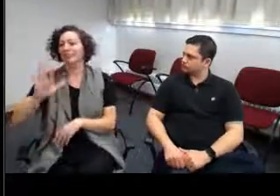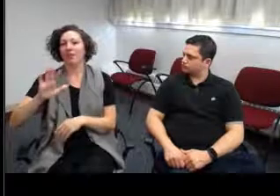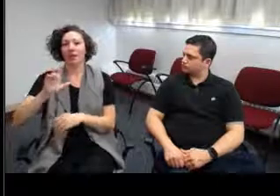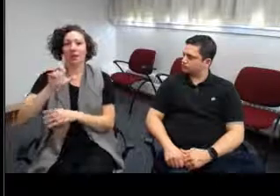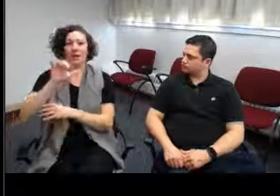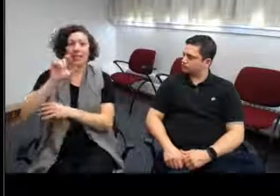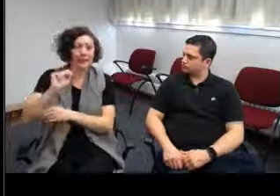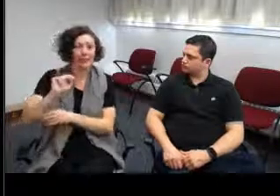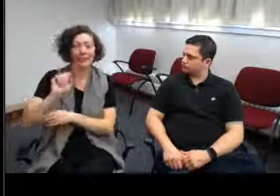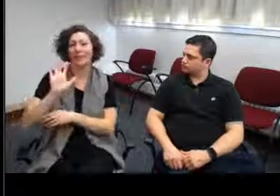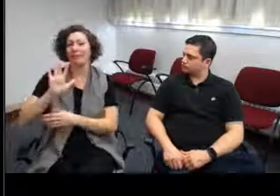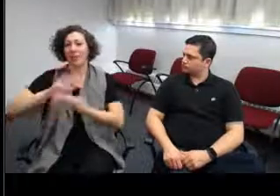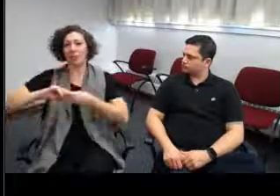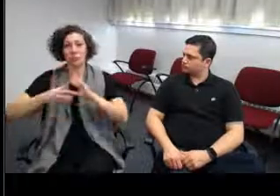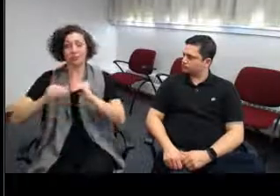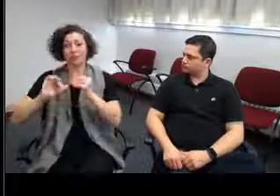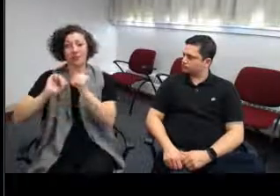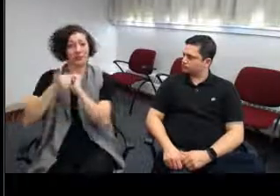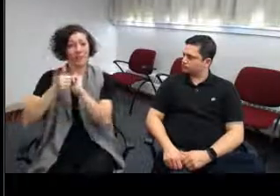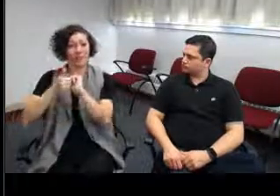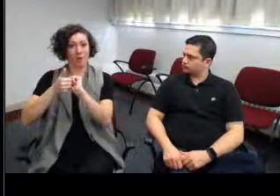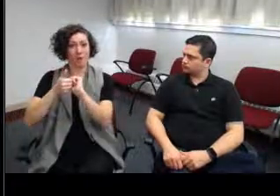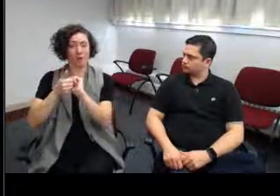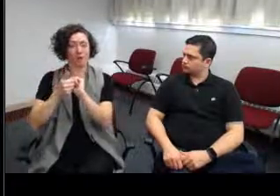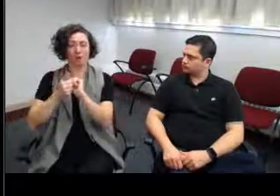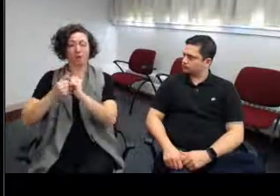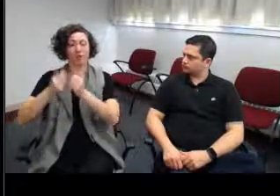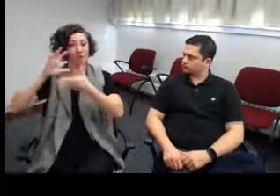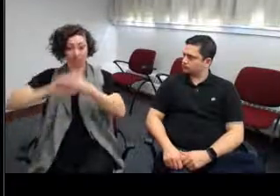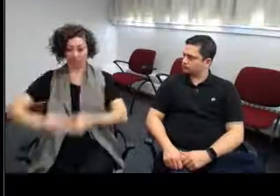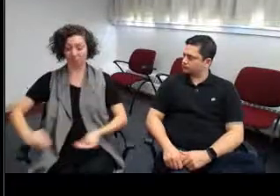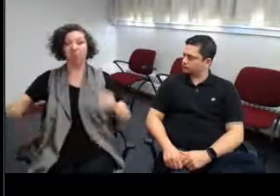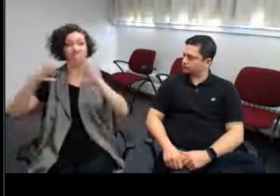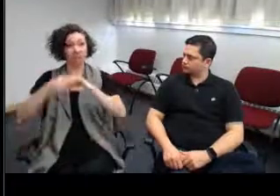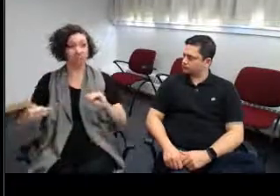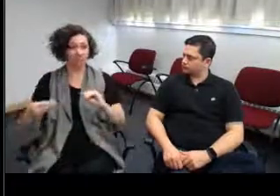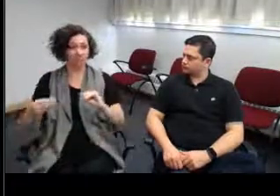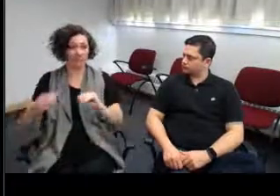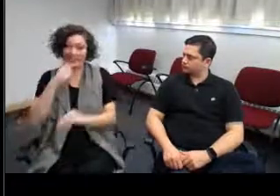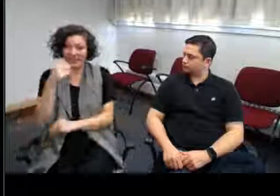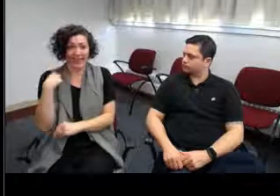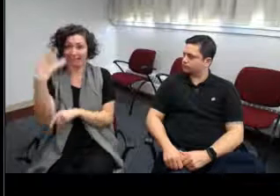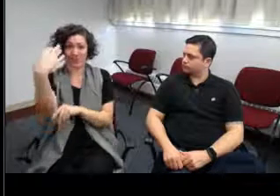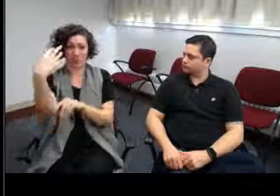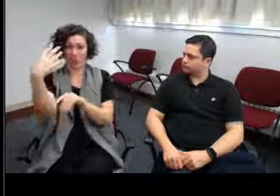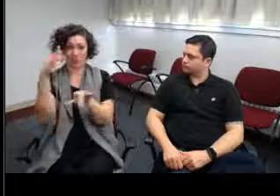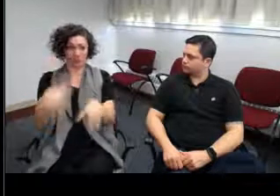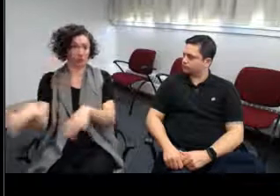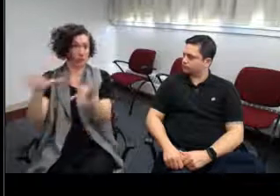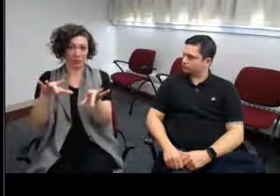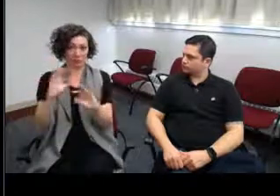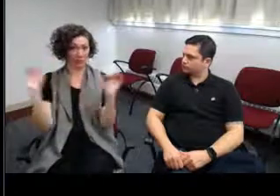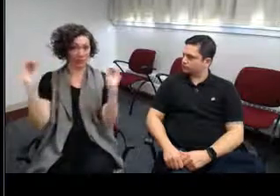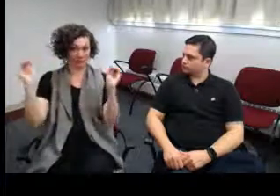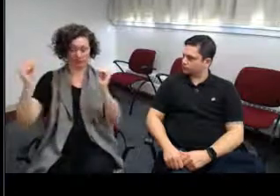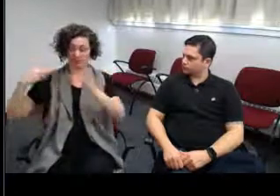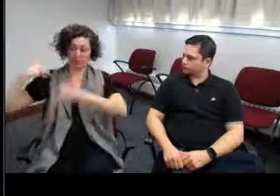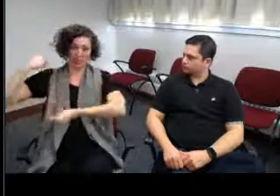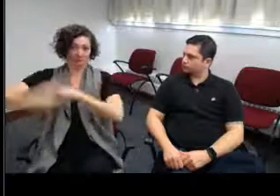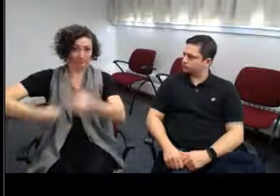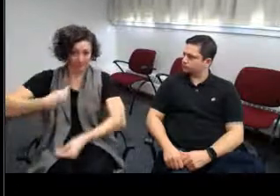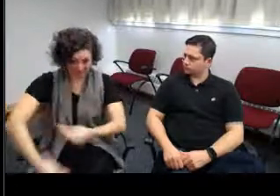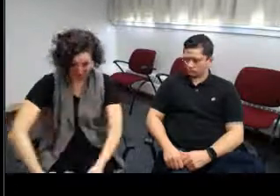And it is how the deaf community passes down their literature and stories. It's an oral